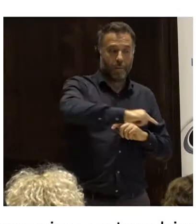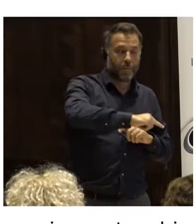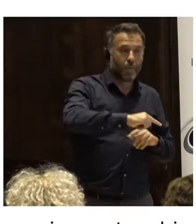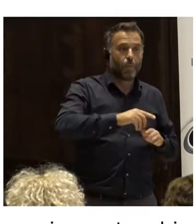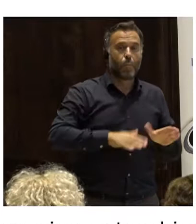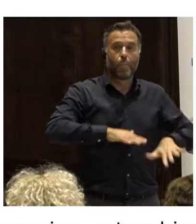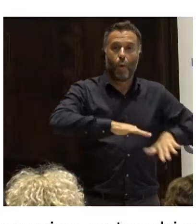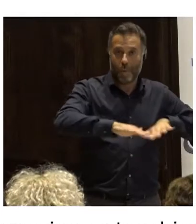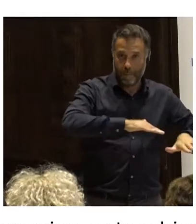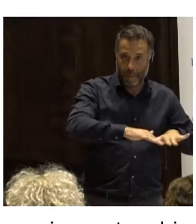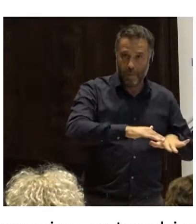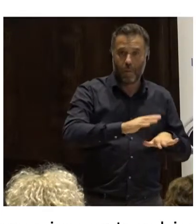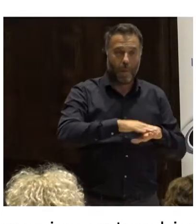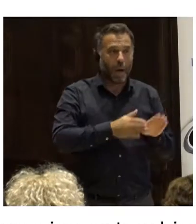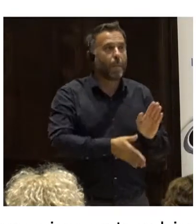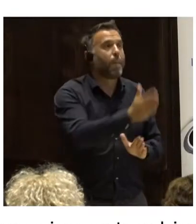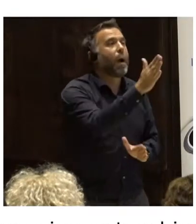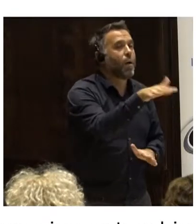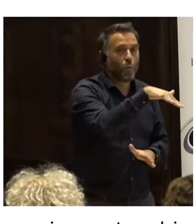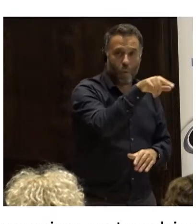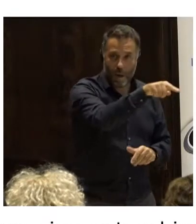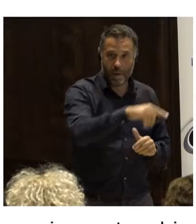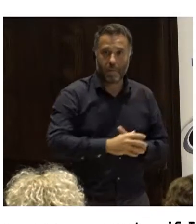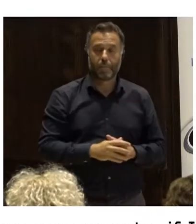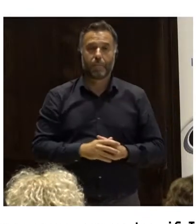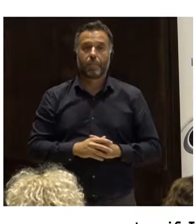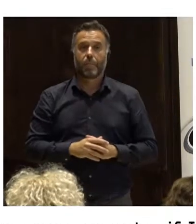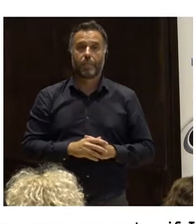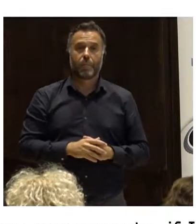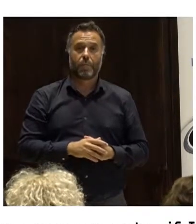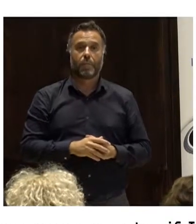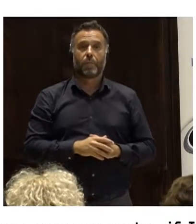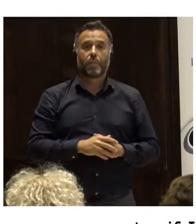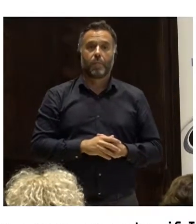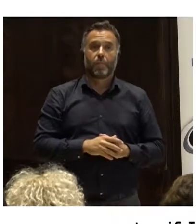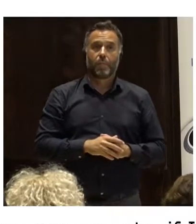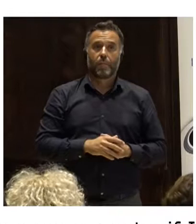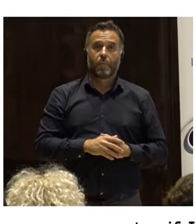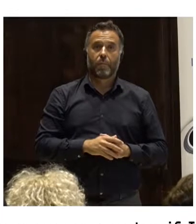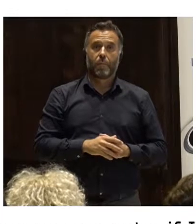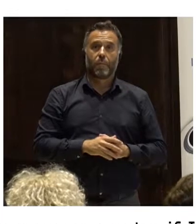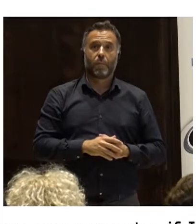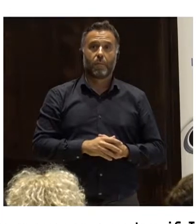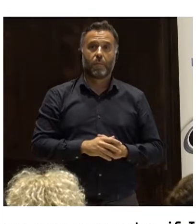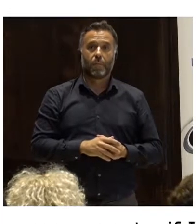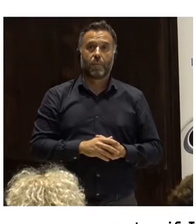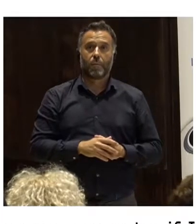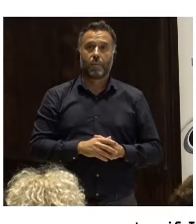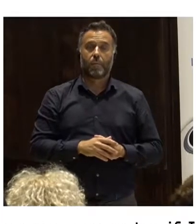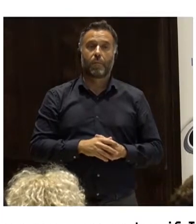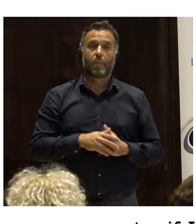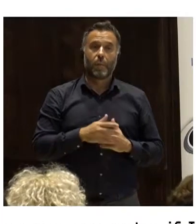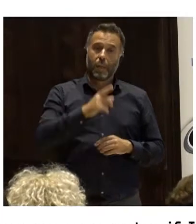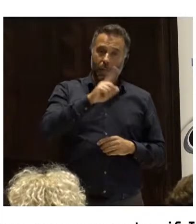that. And then something else that's really interesting that we've started using it for is to